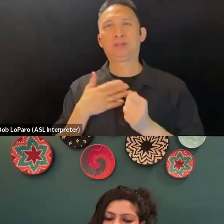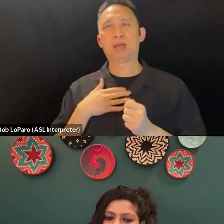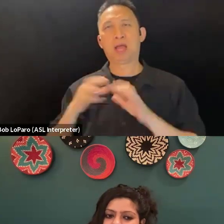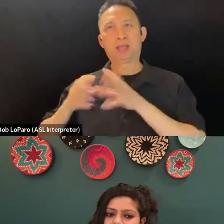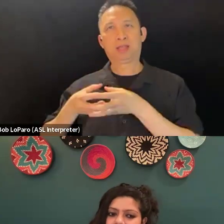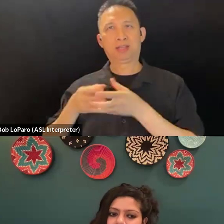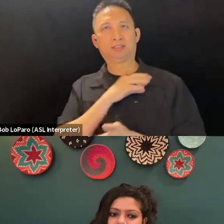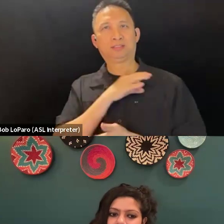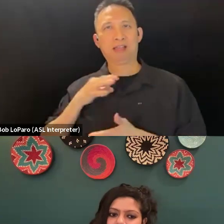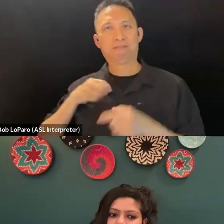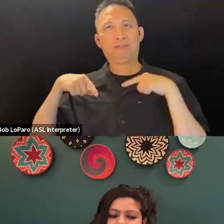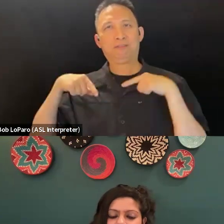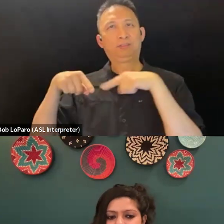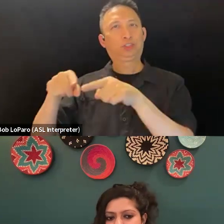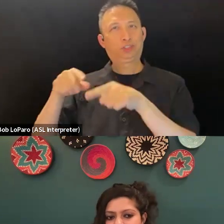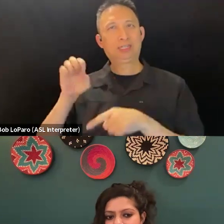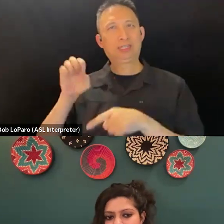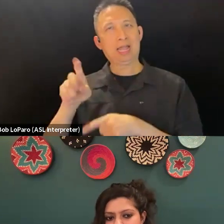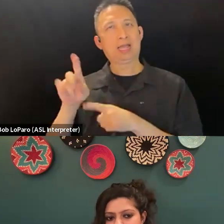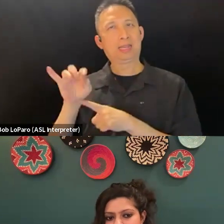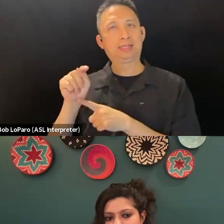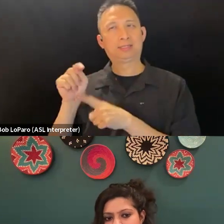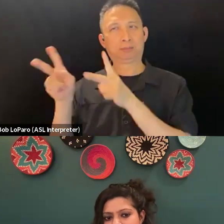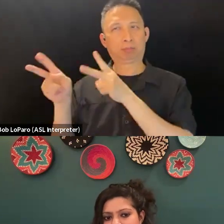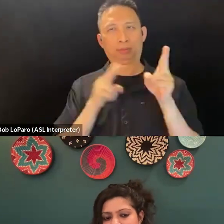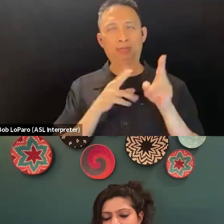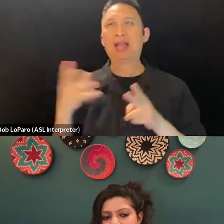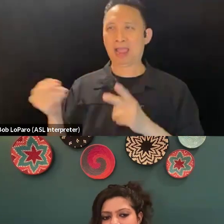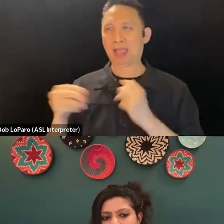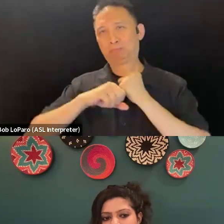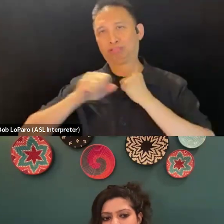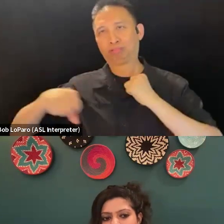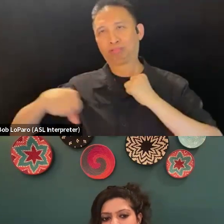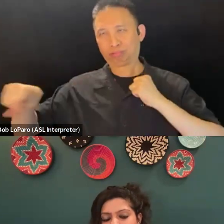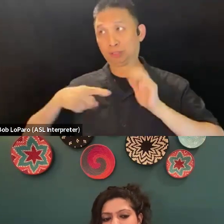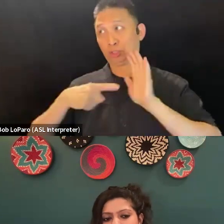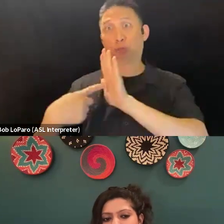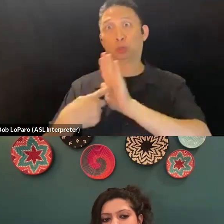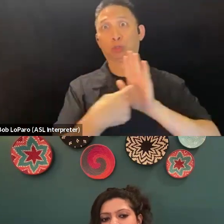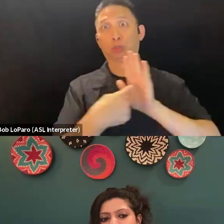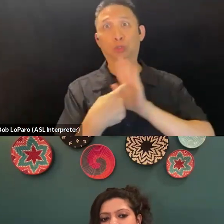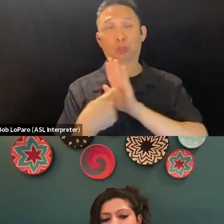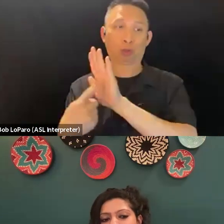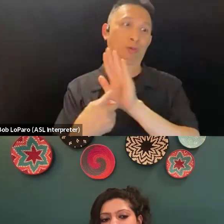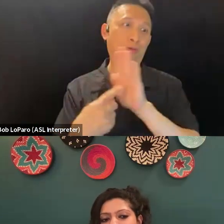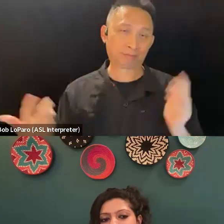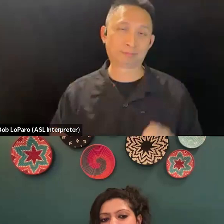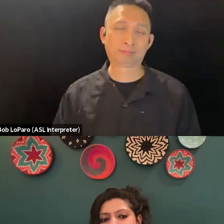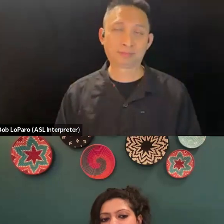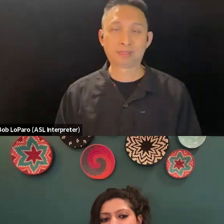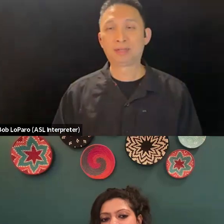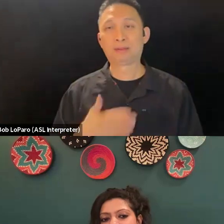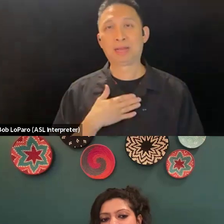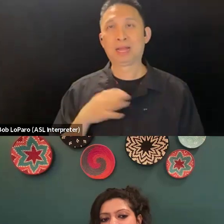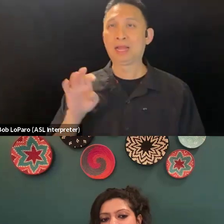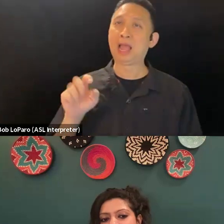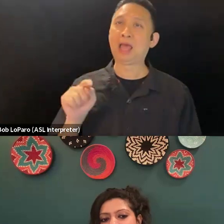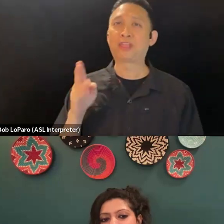Okay. I think I answered your first one more or less because, like I said, for me, it was